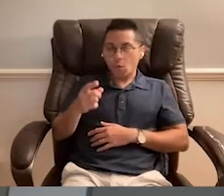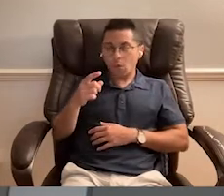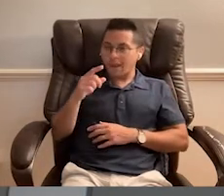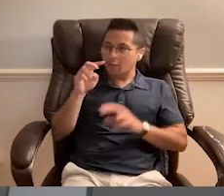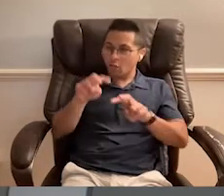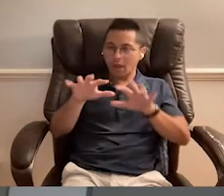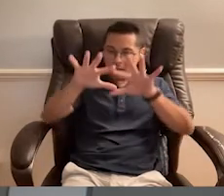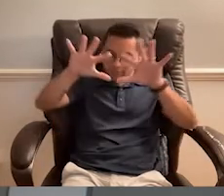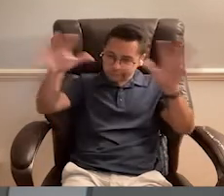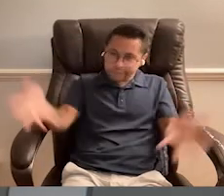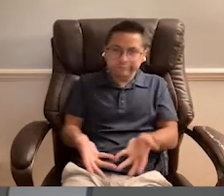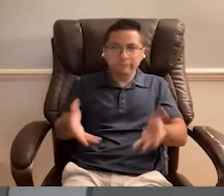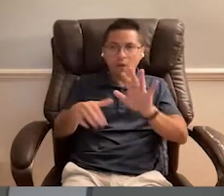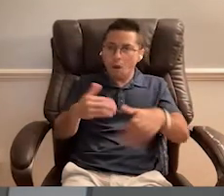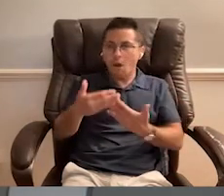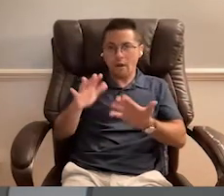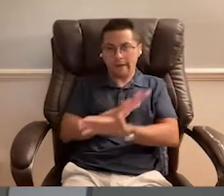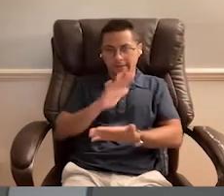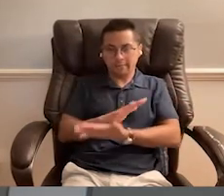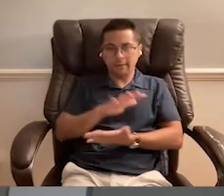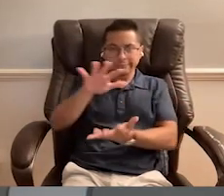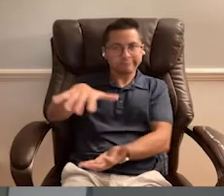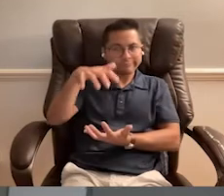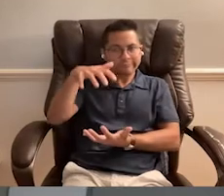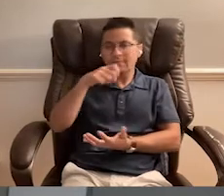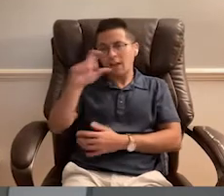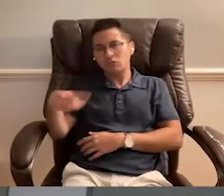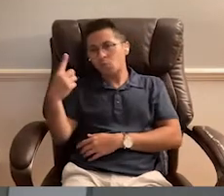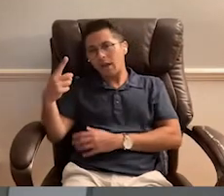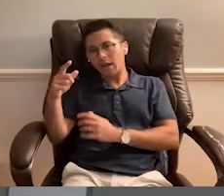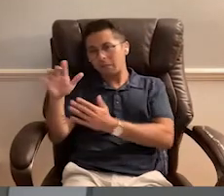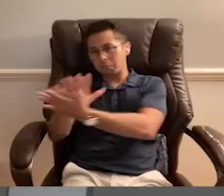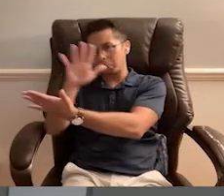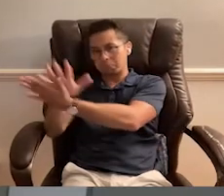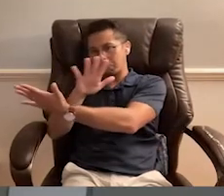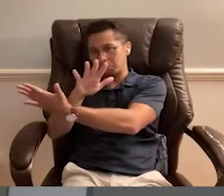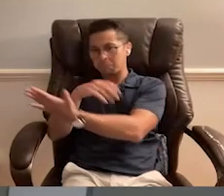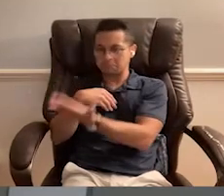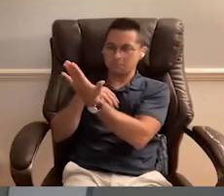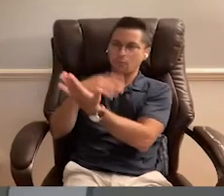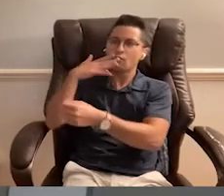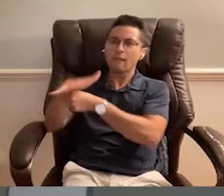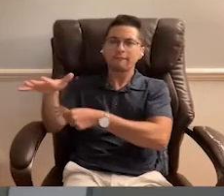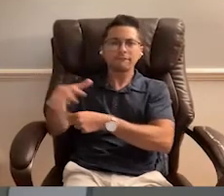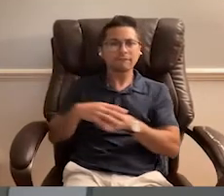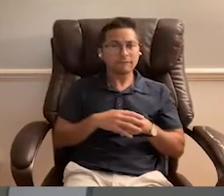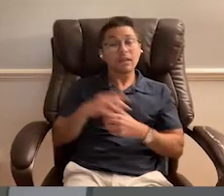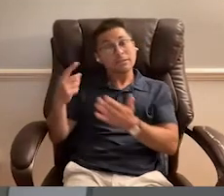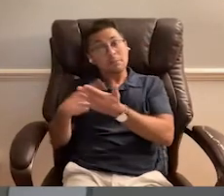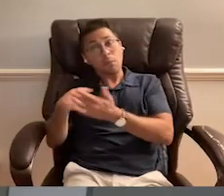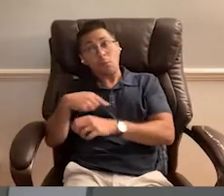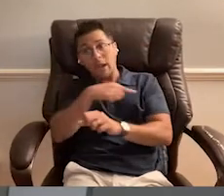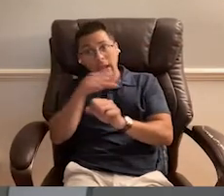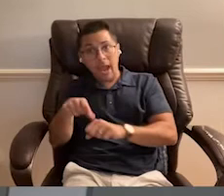67. So that's why I'm saying we need to look at the totality of the documentation. We can't just look at one piece of